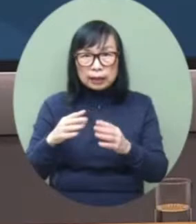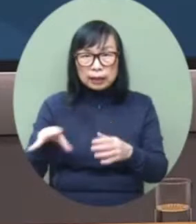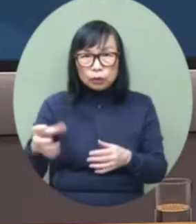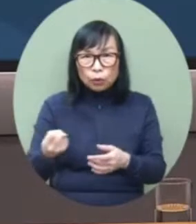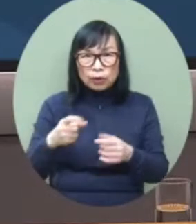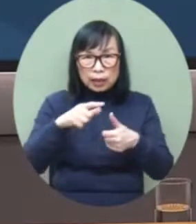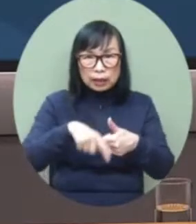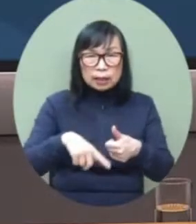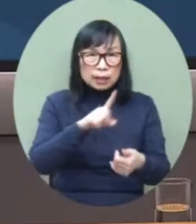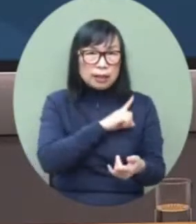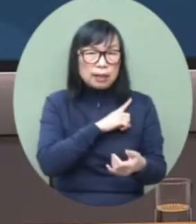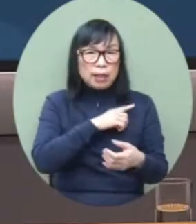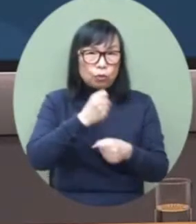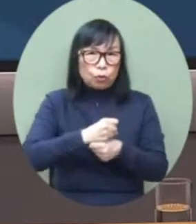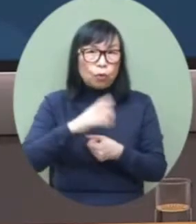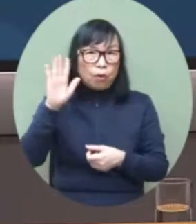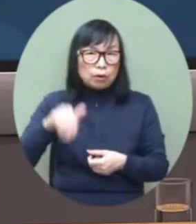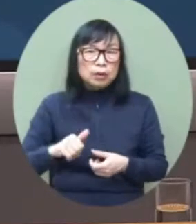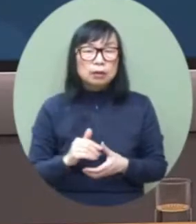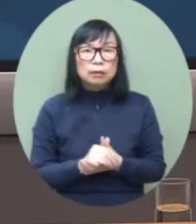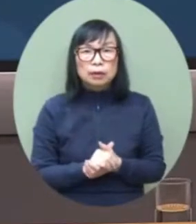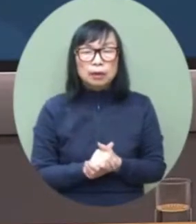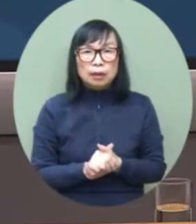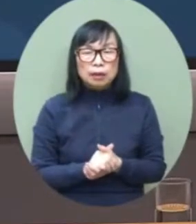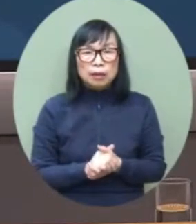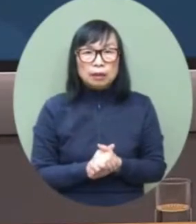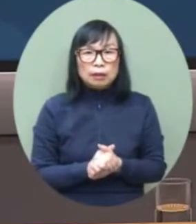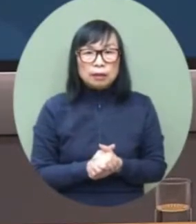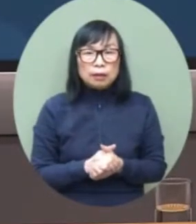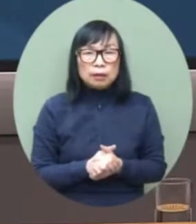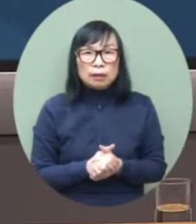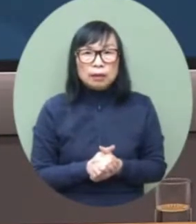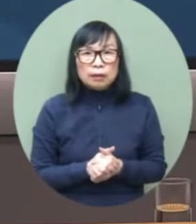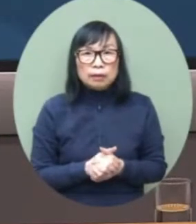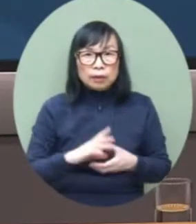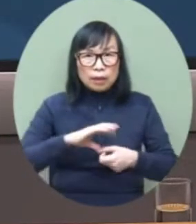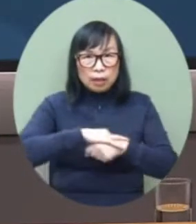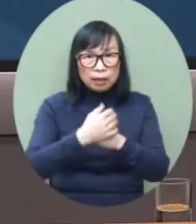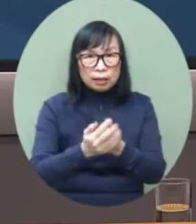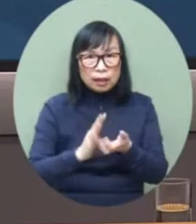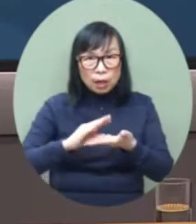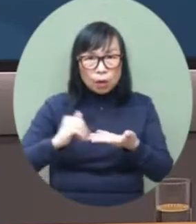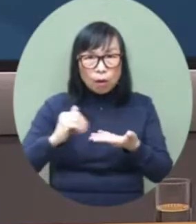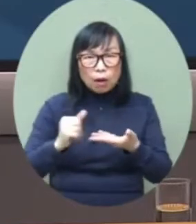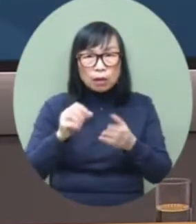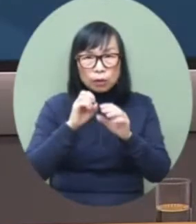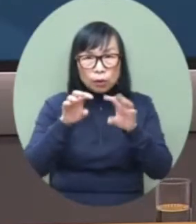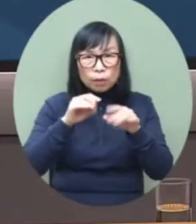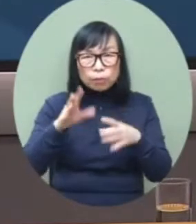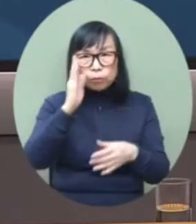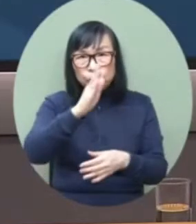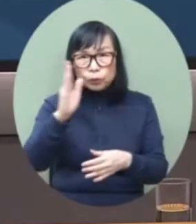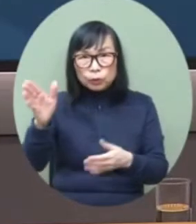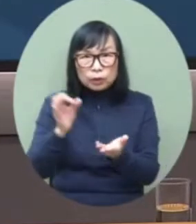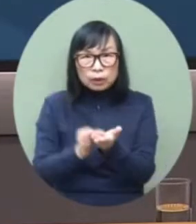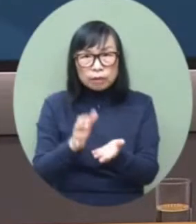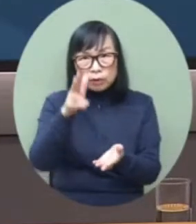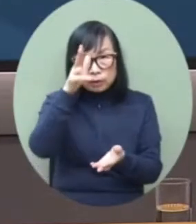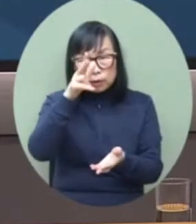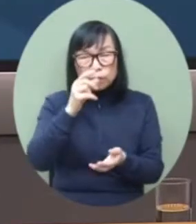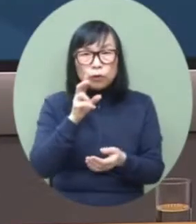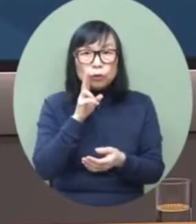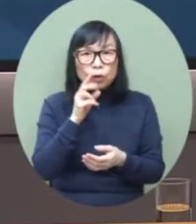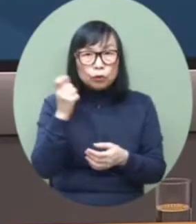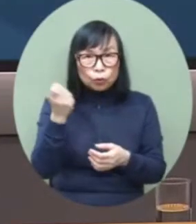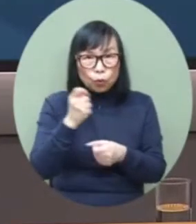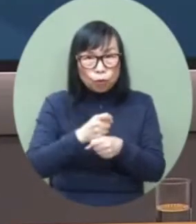the user can conduct the tests themselves. So these are the advantages. WHO also said that